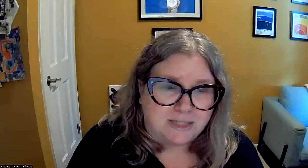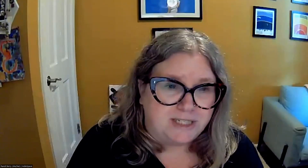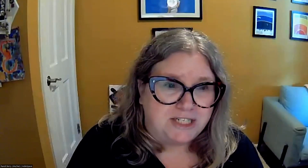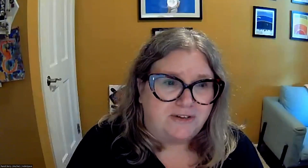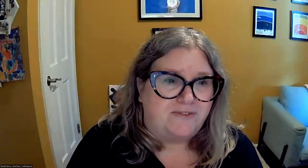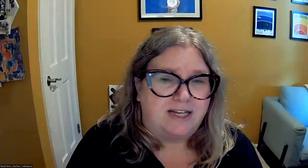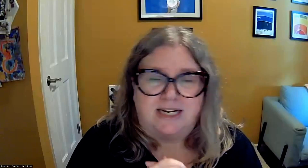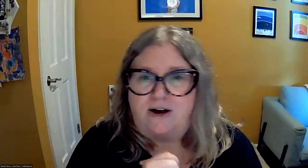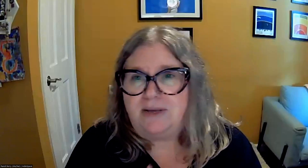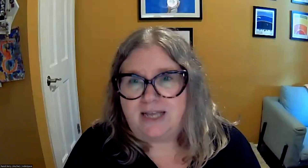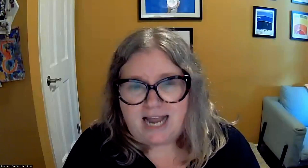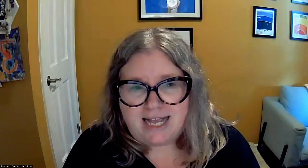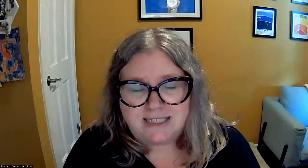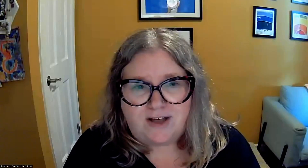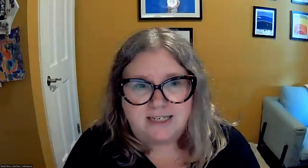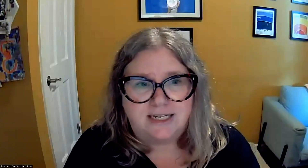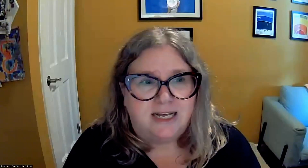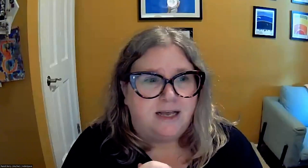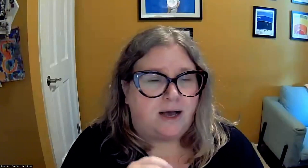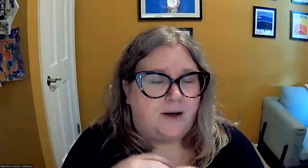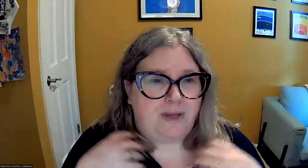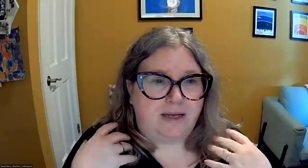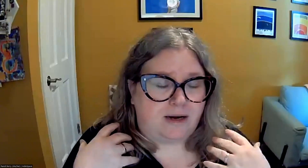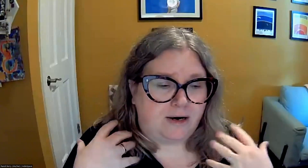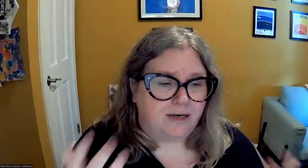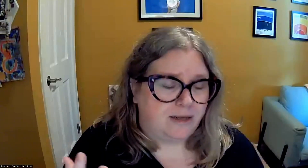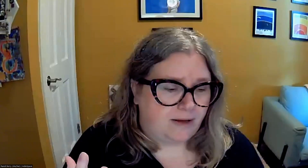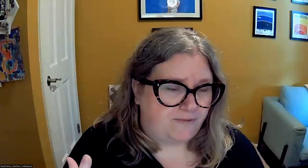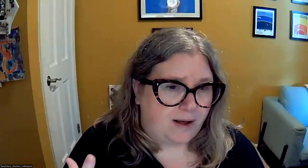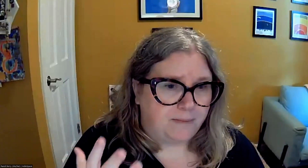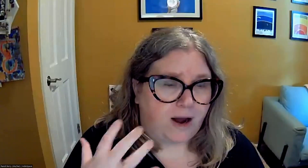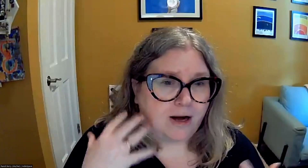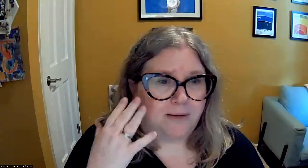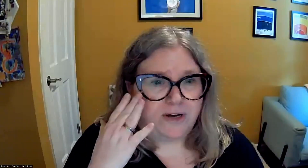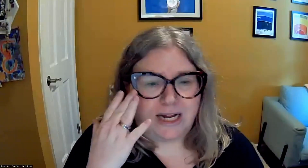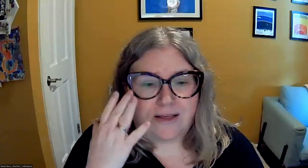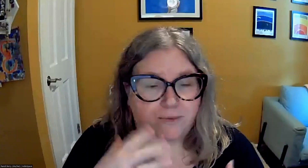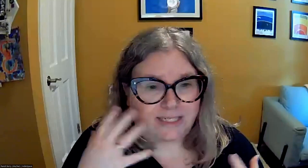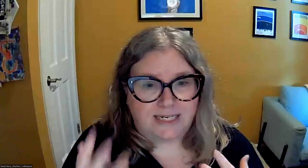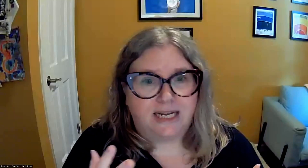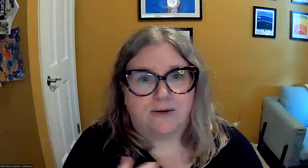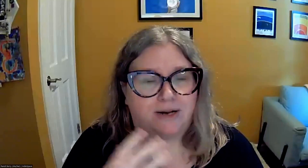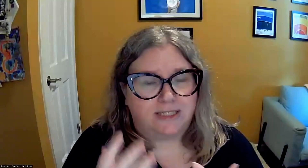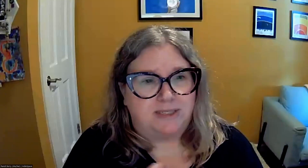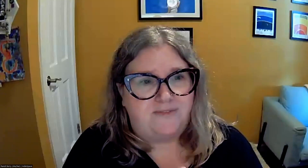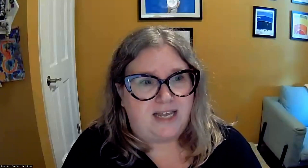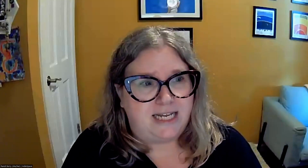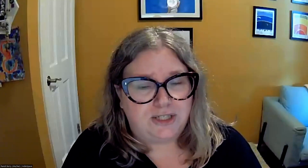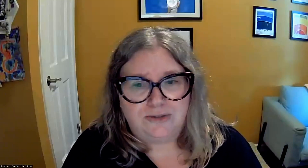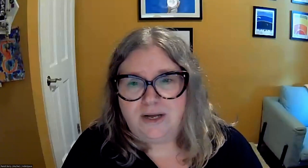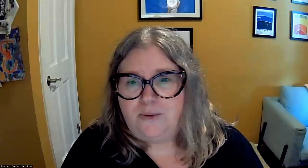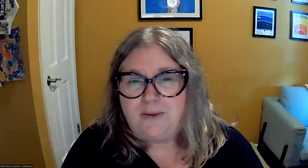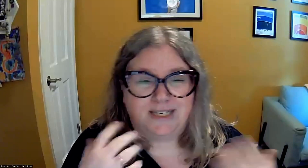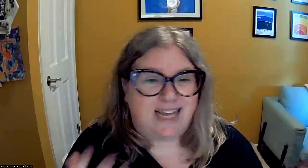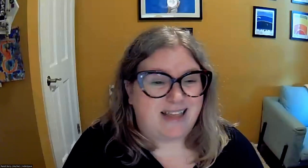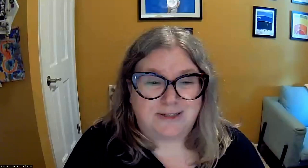AAPI Transportation Fund and our Milk and Eggs Fund. We heard from our community that there was a need around a specific